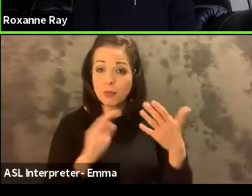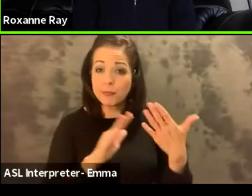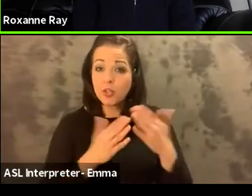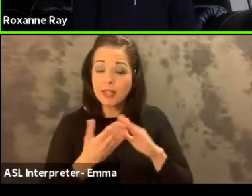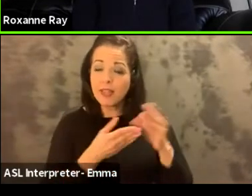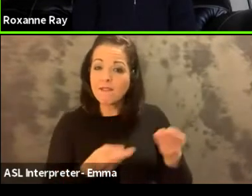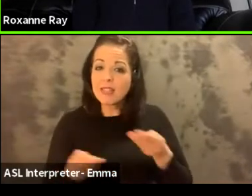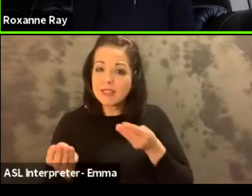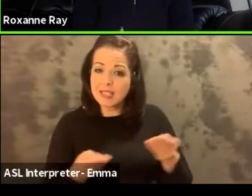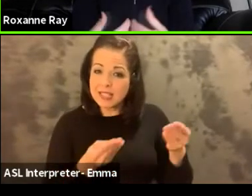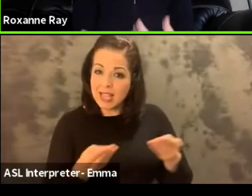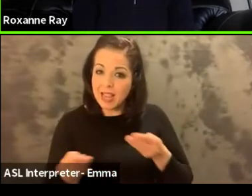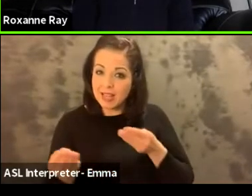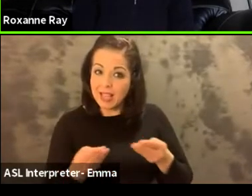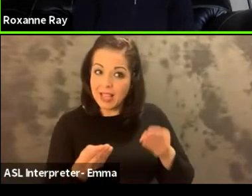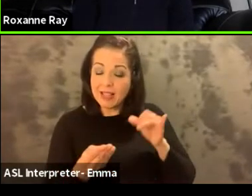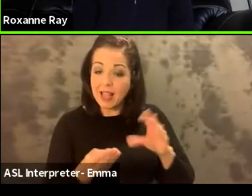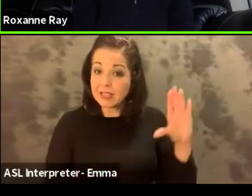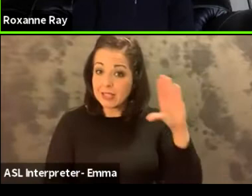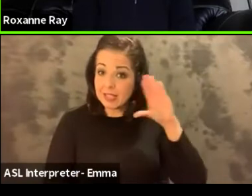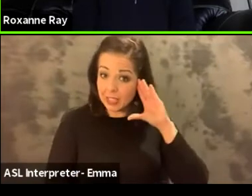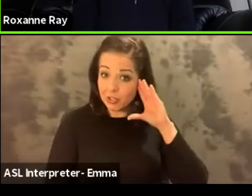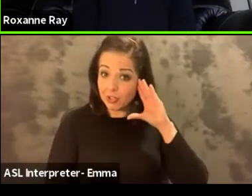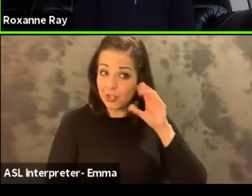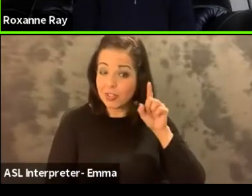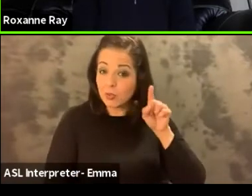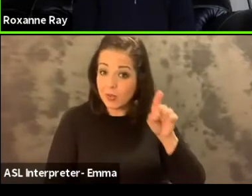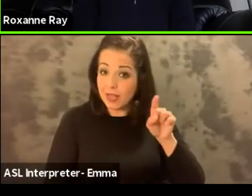that, being the ear that listens,